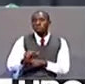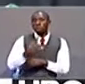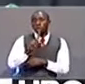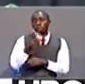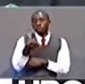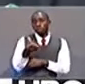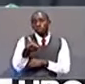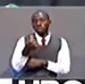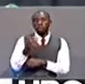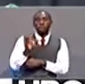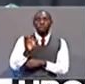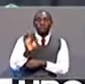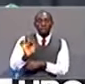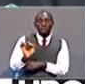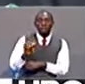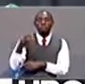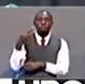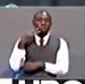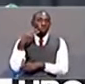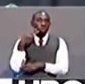US$167 million out of the